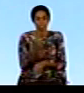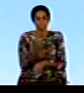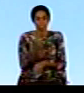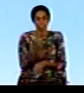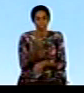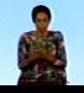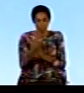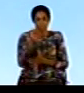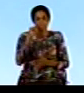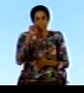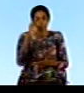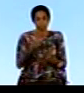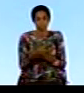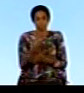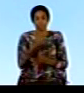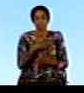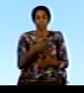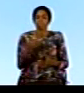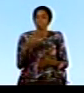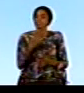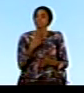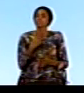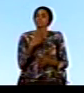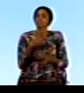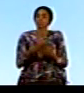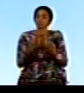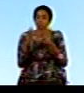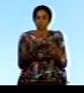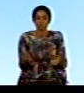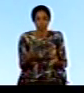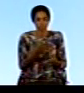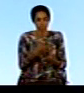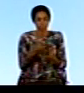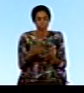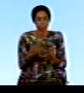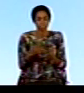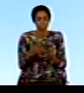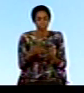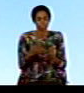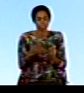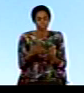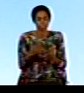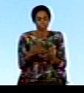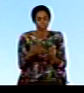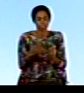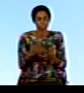the throat opened, the miracle prayer of the man of God.